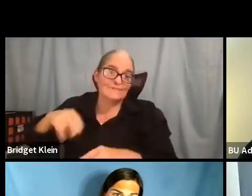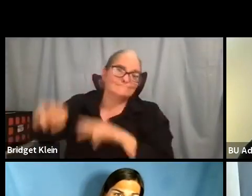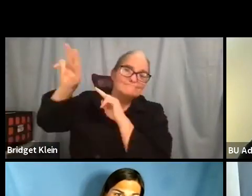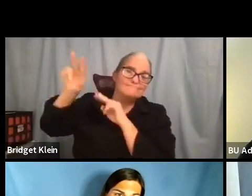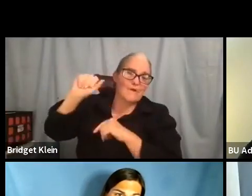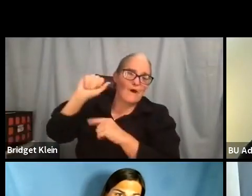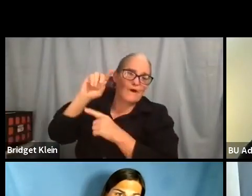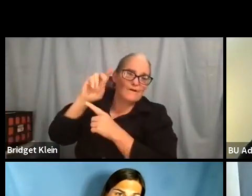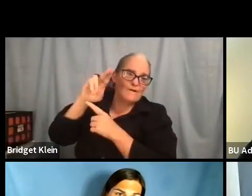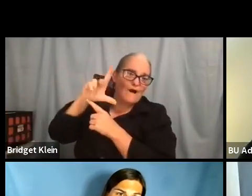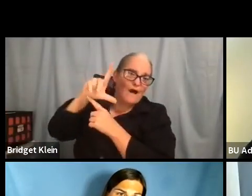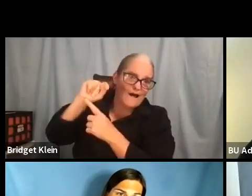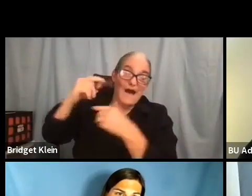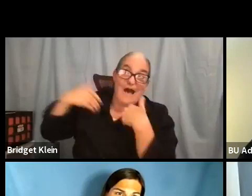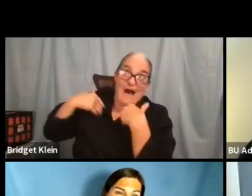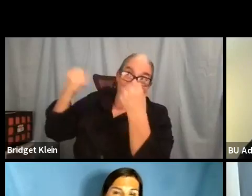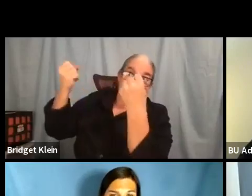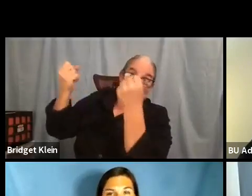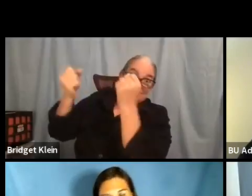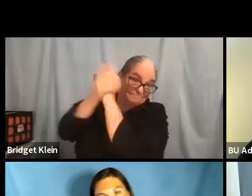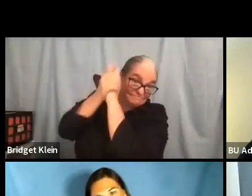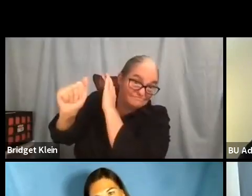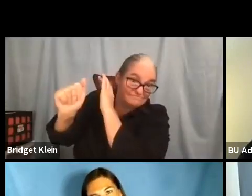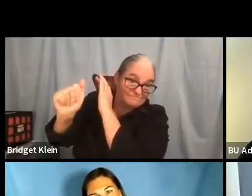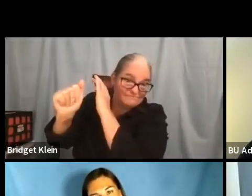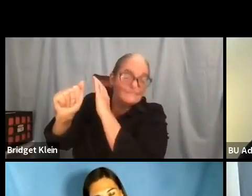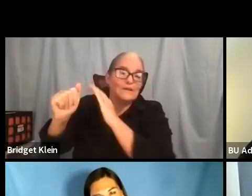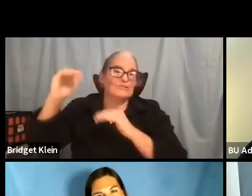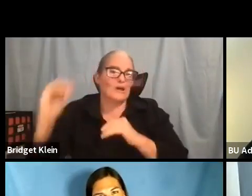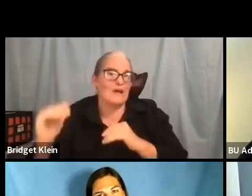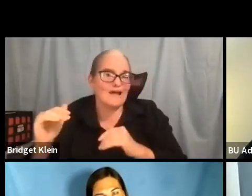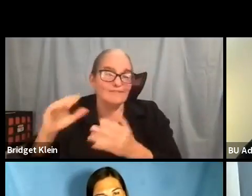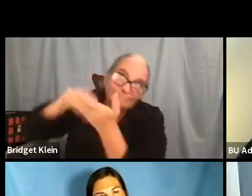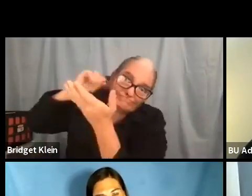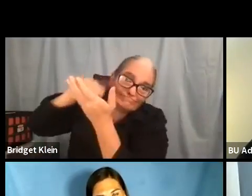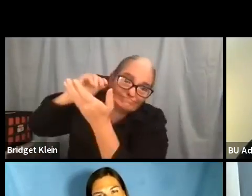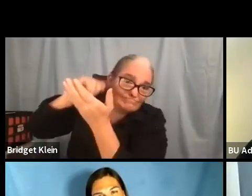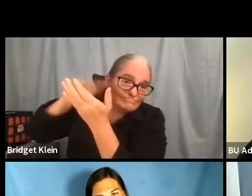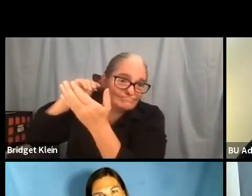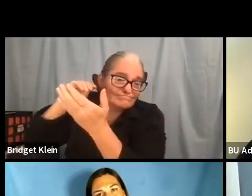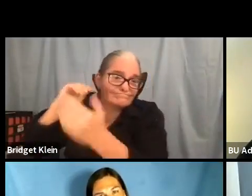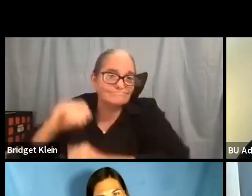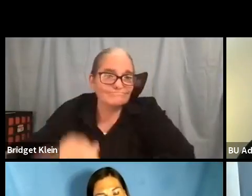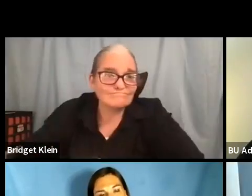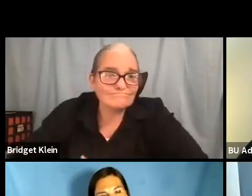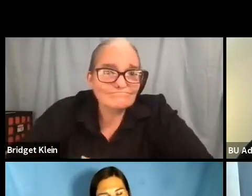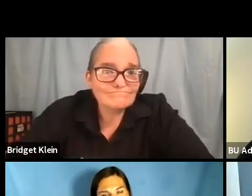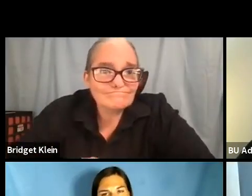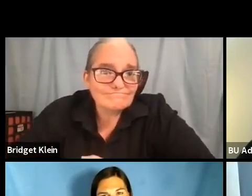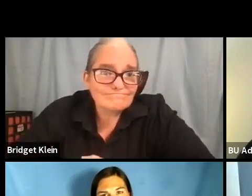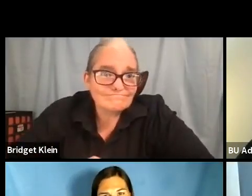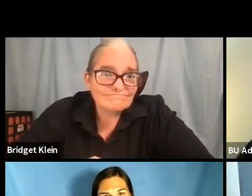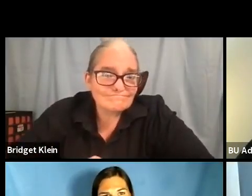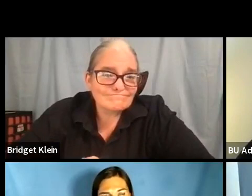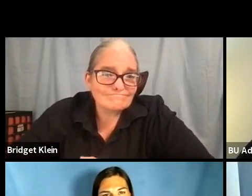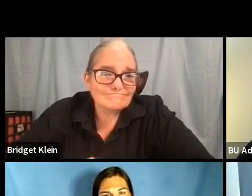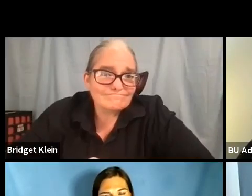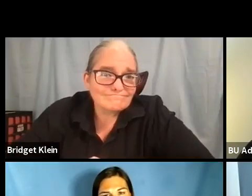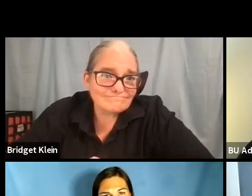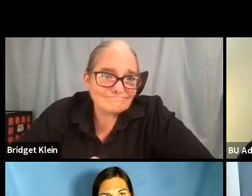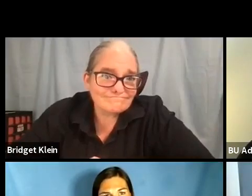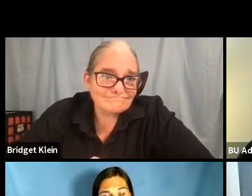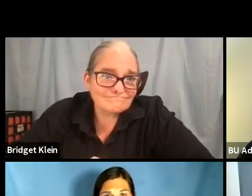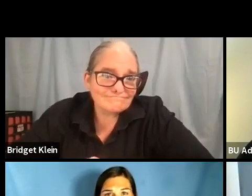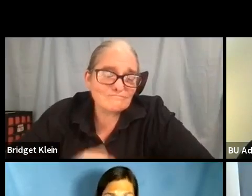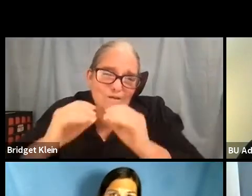A lot of times it's better to have a native ASL user be an ASL teacher as opposed to someone who has learned it